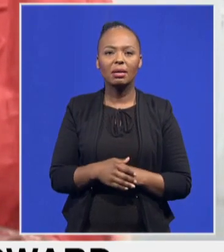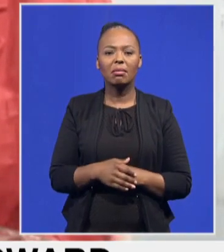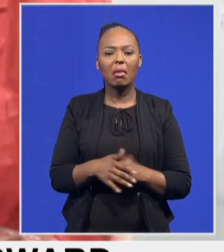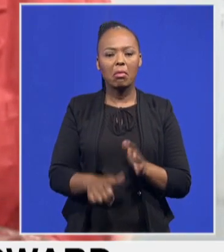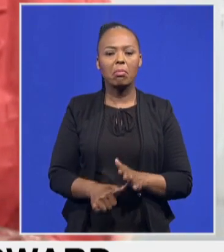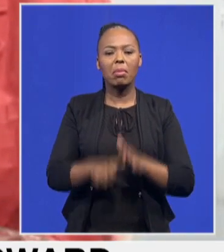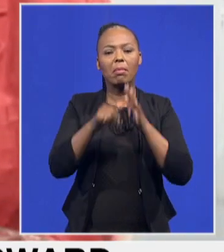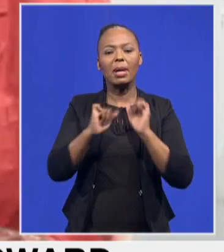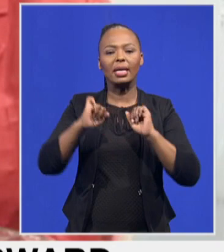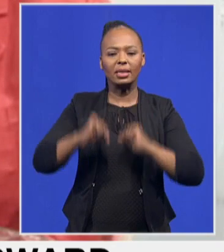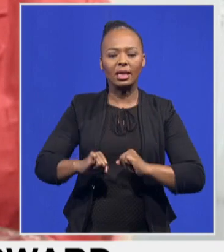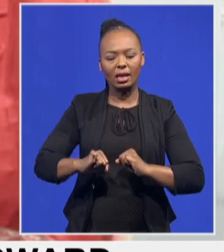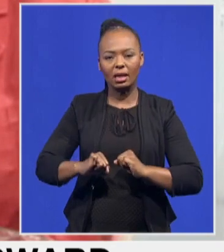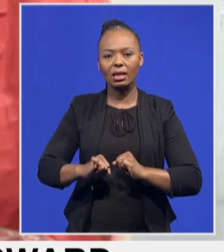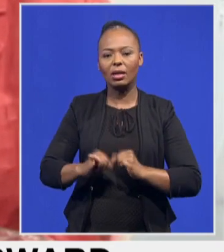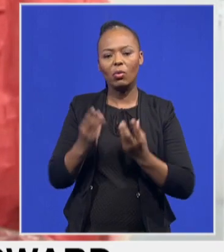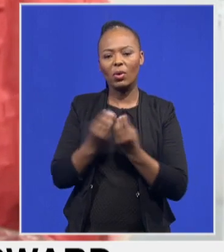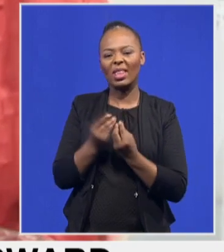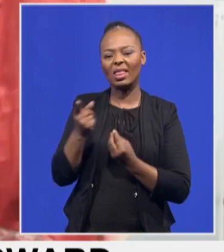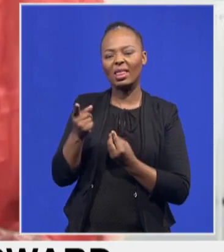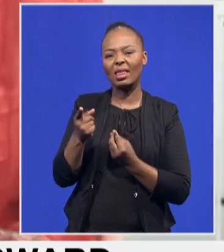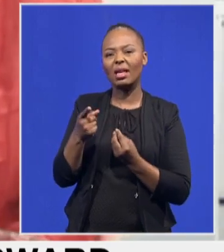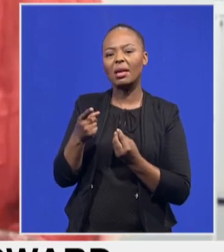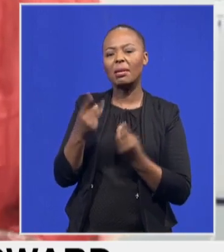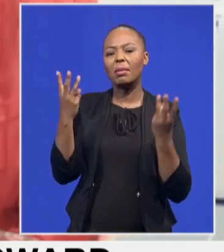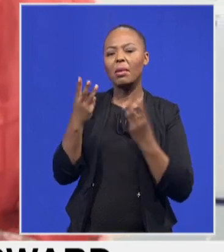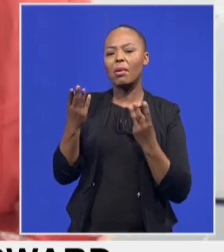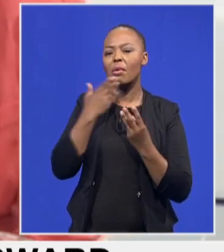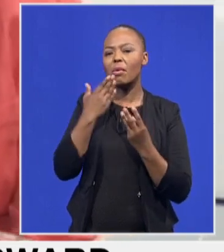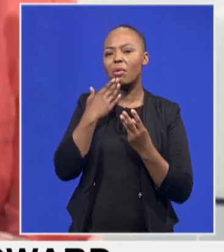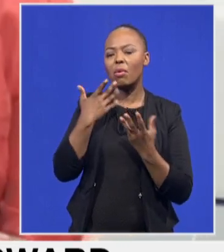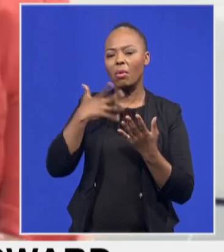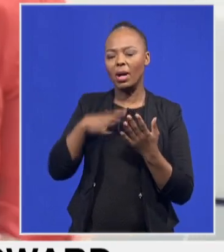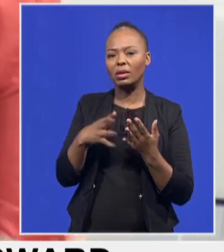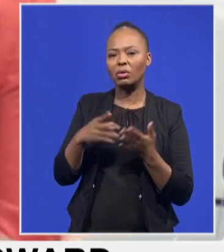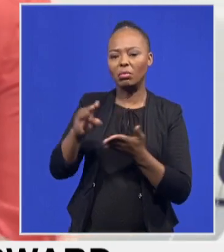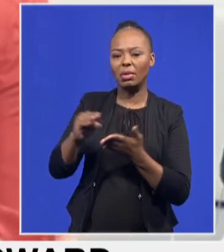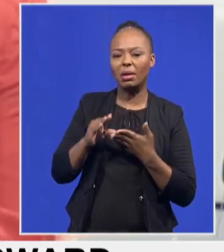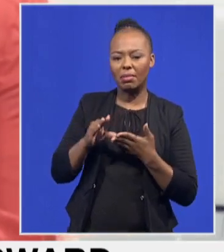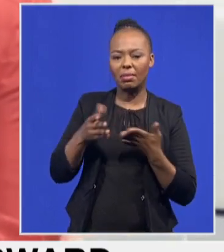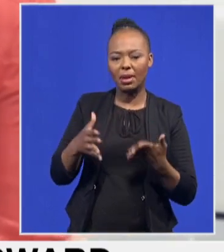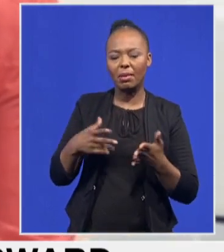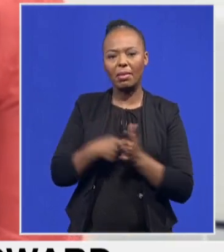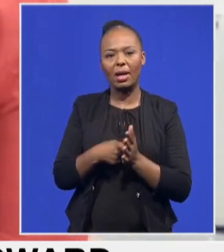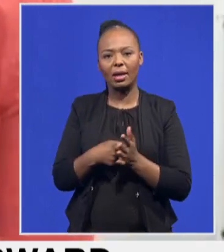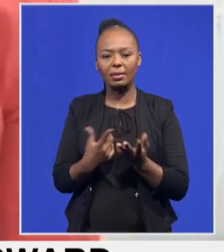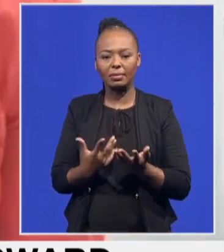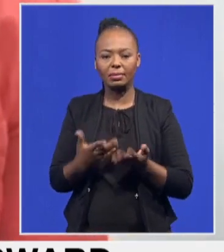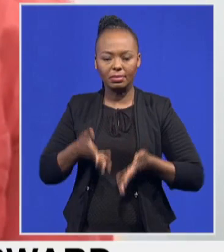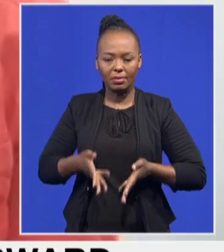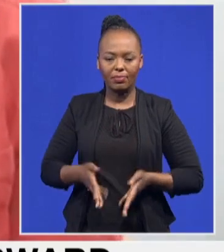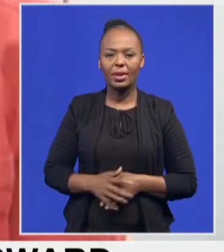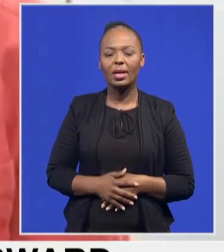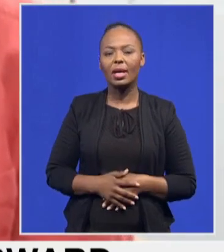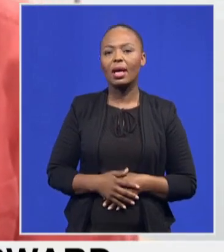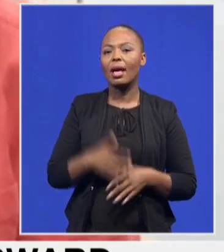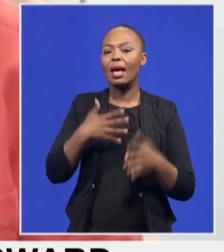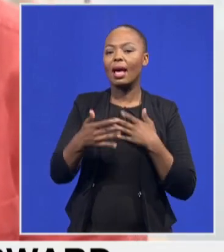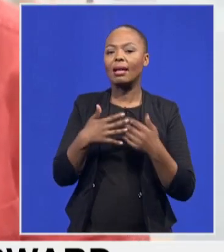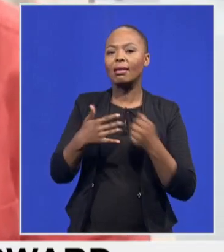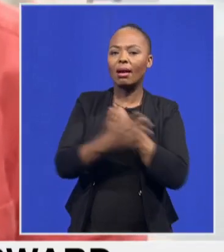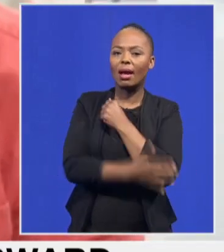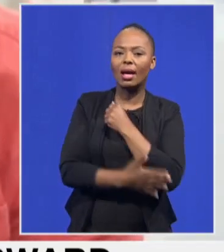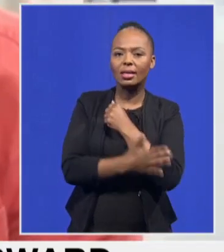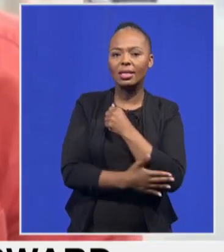with some of the potential buyers? It's difficult to say what's standing out. Every country has got its own